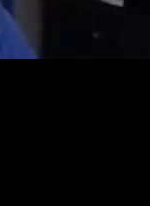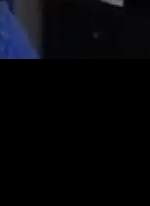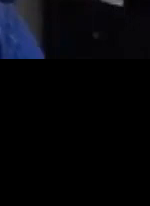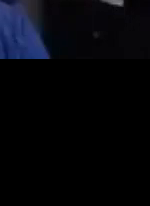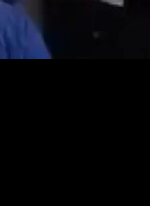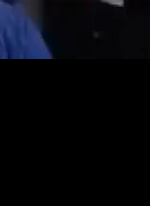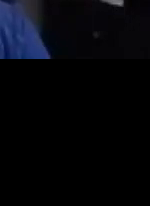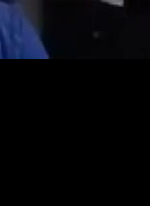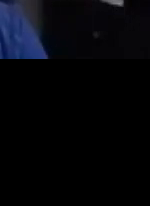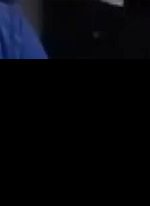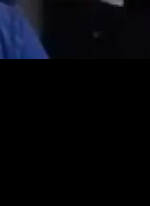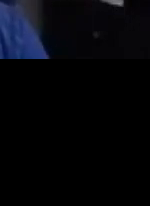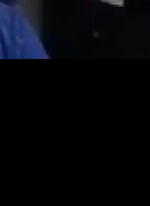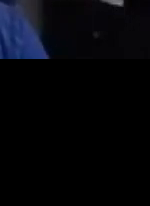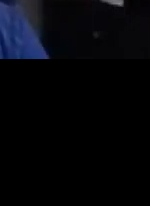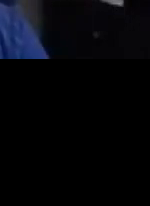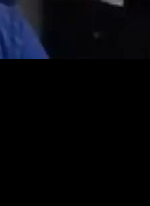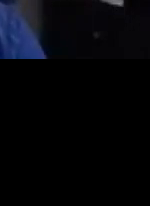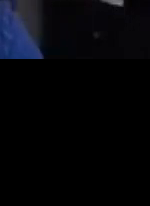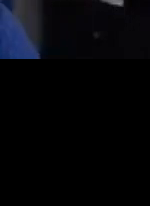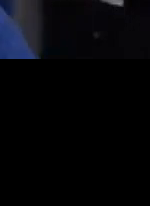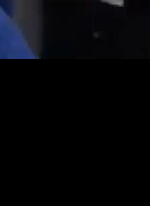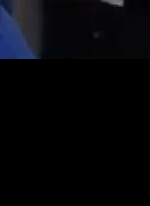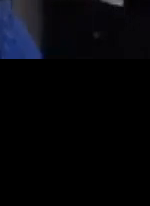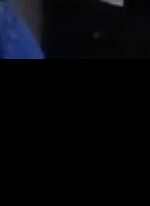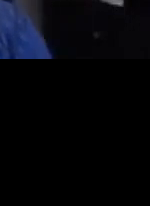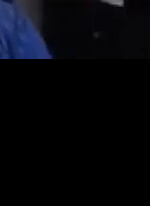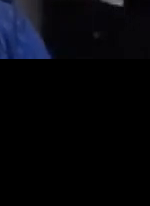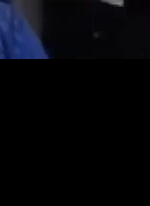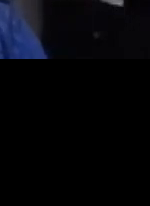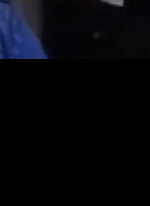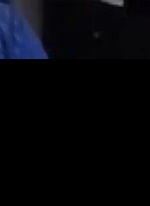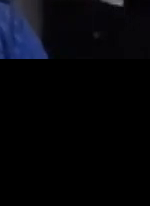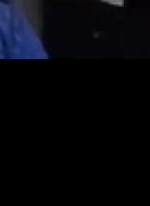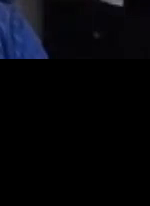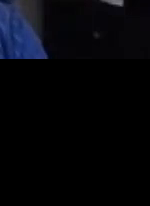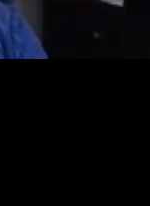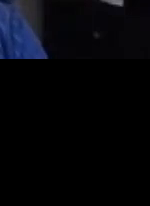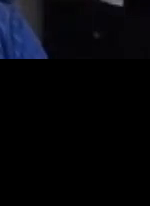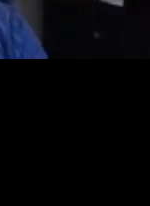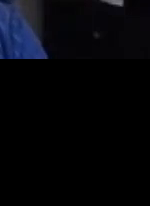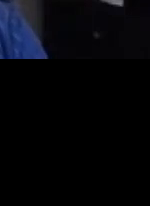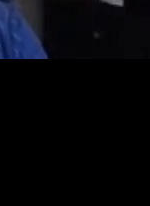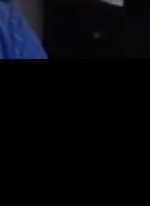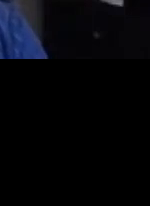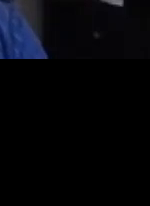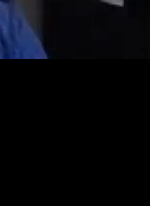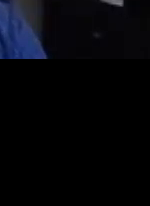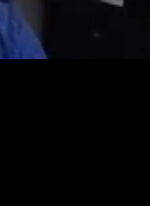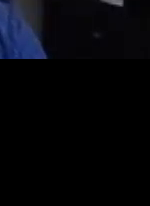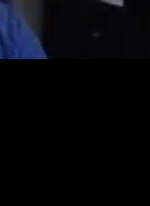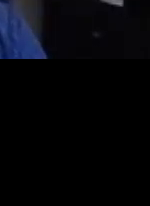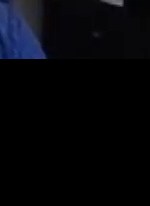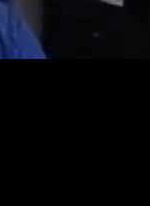Hi, everyone. Okay, just give me one moment. Sorry, I was watching the screen share there. I thought we were sticking with that one.